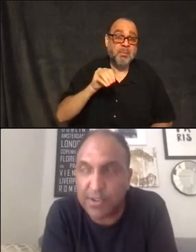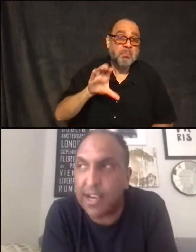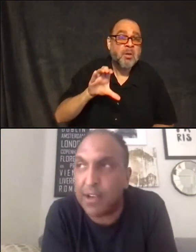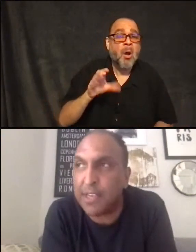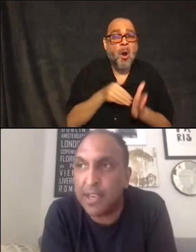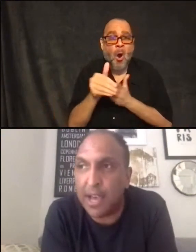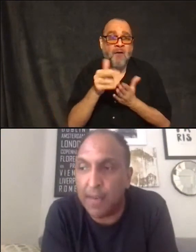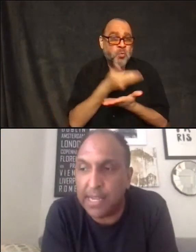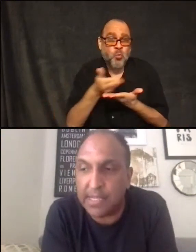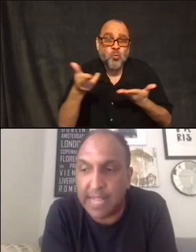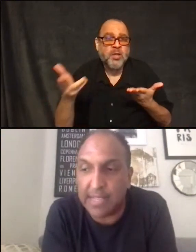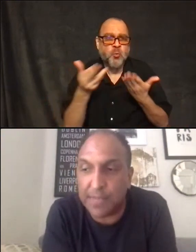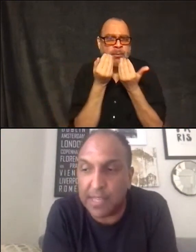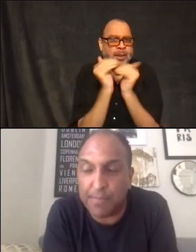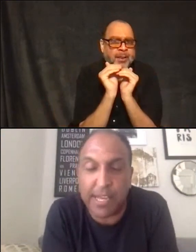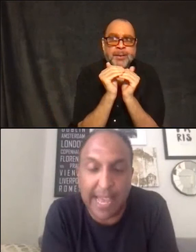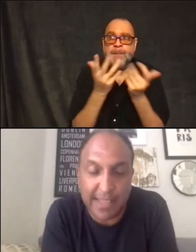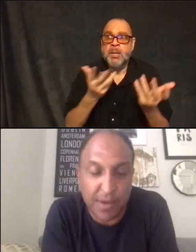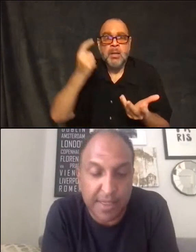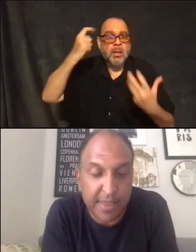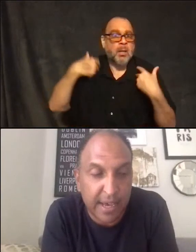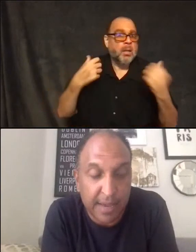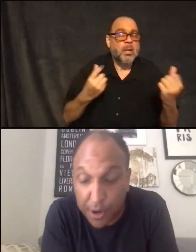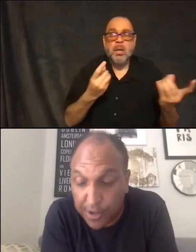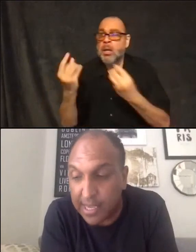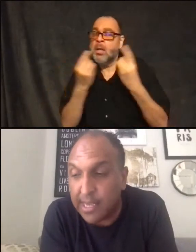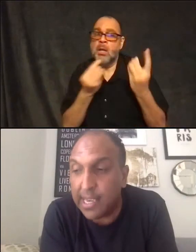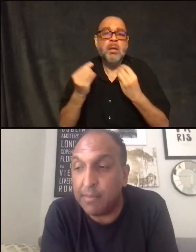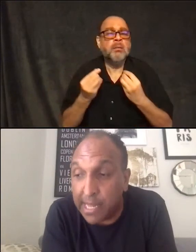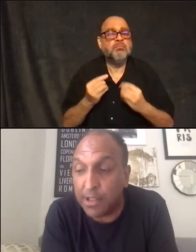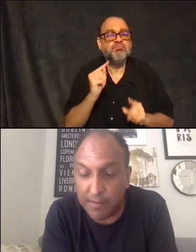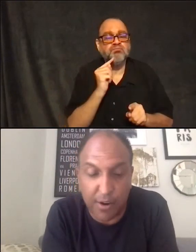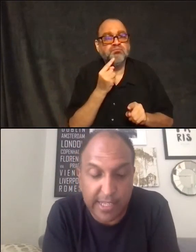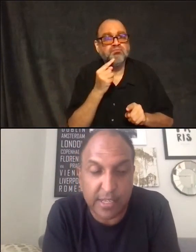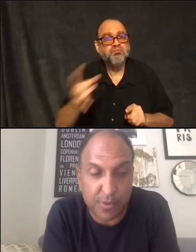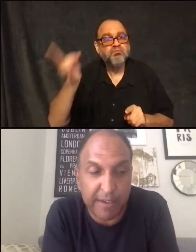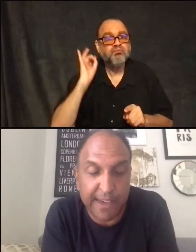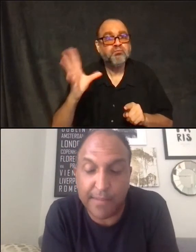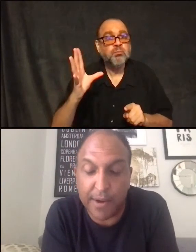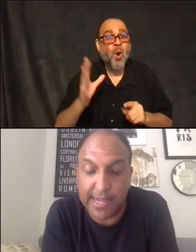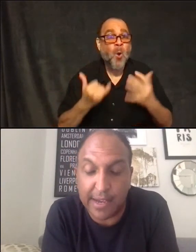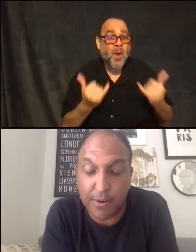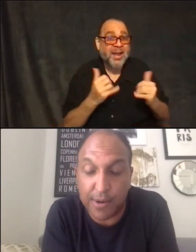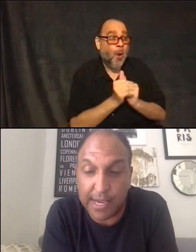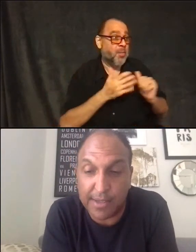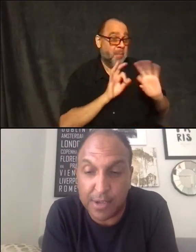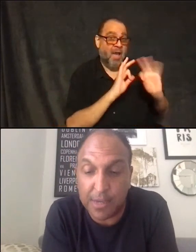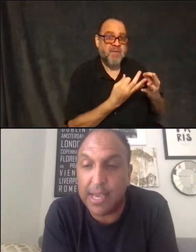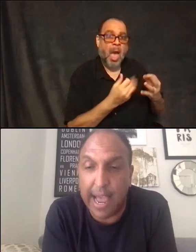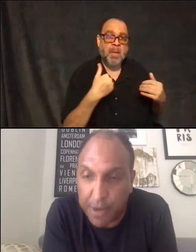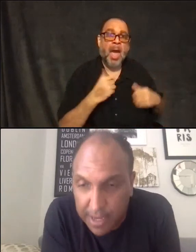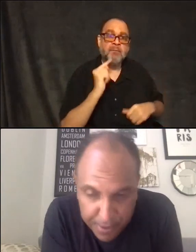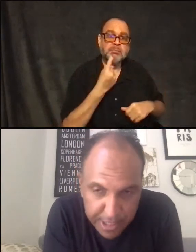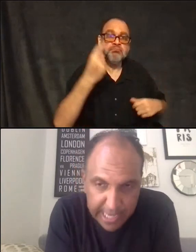around mental health. It is not something that I play lightly with. I'm currently in the middle of a crisis with my family right now around mental health.